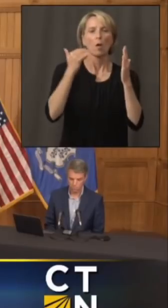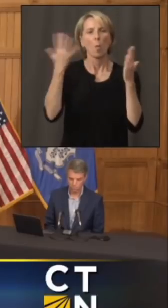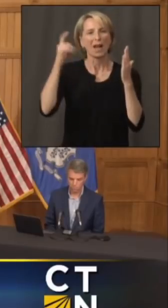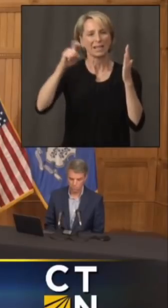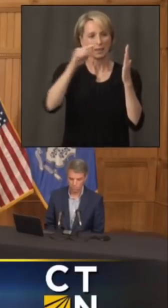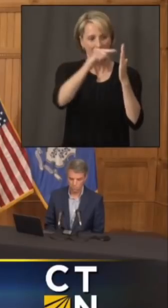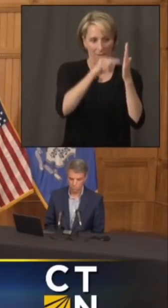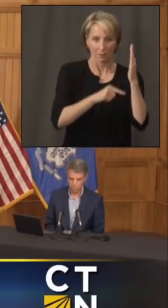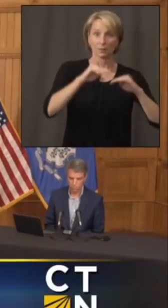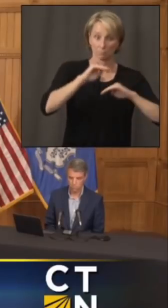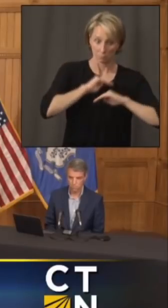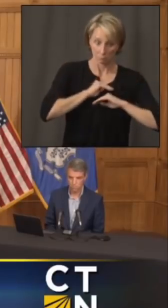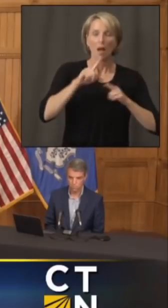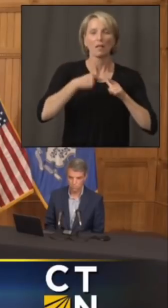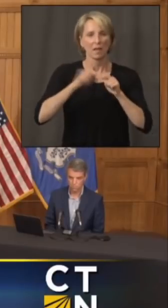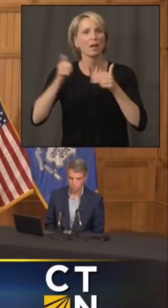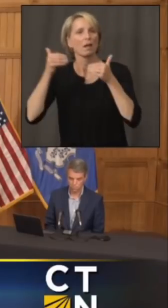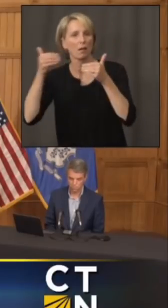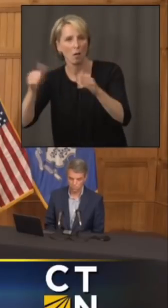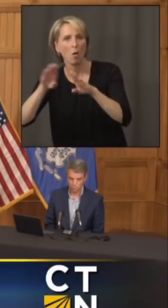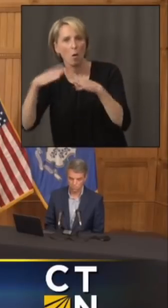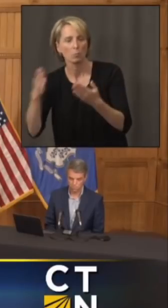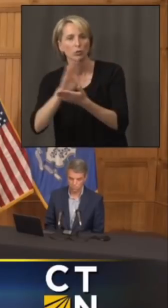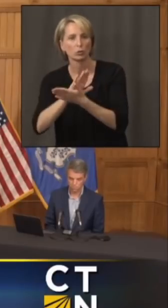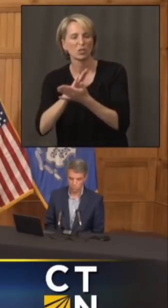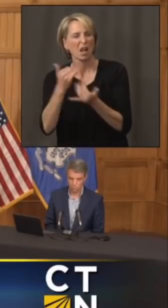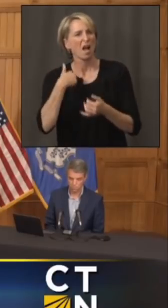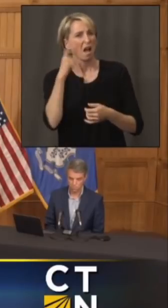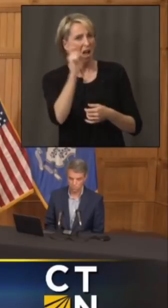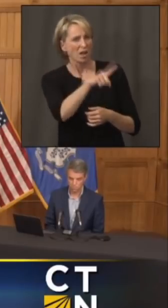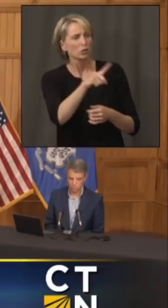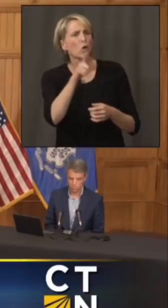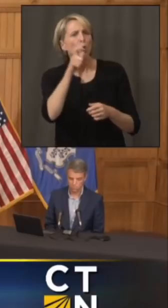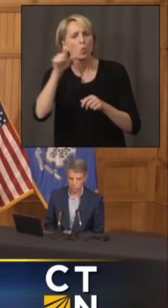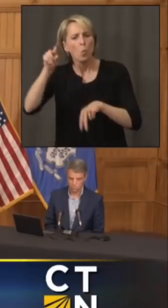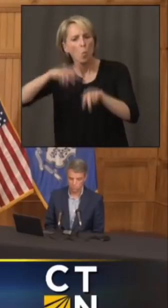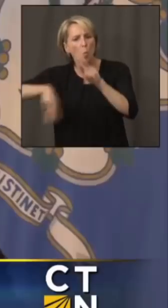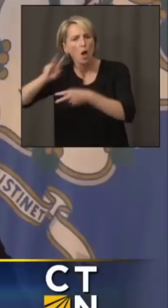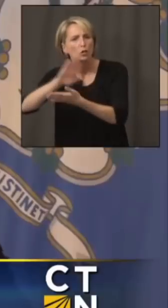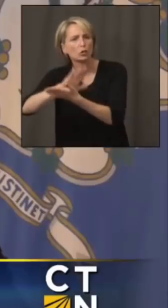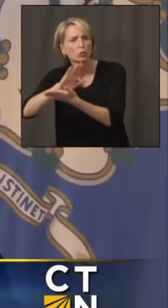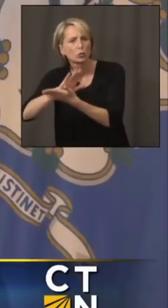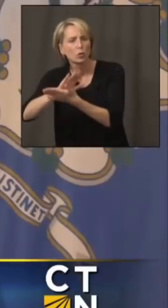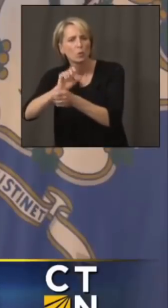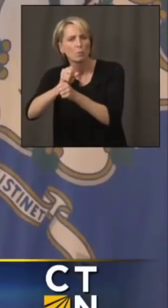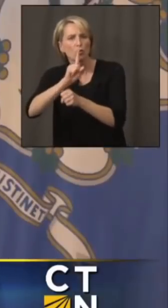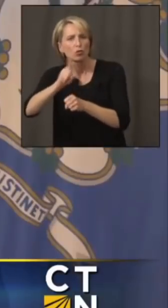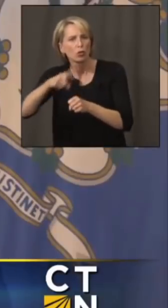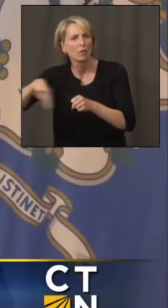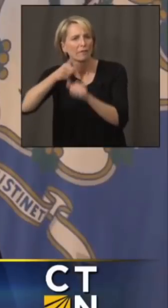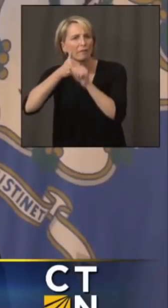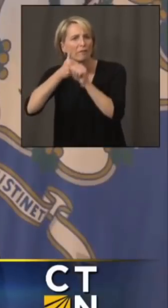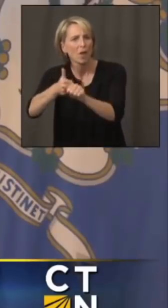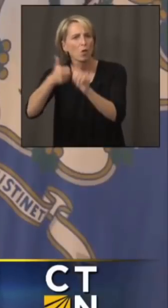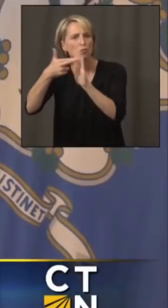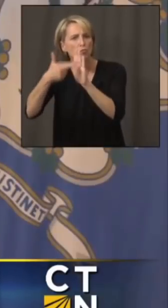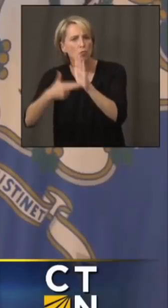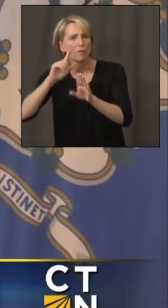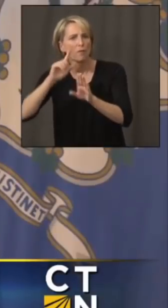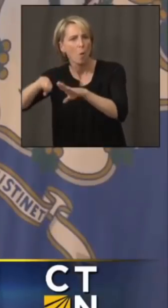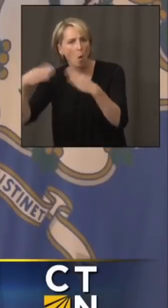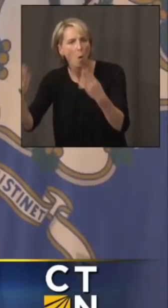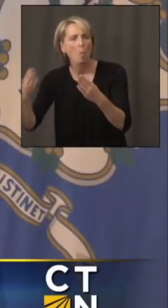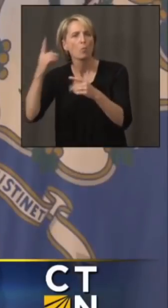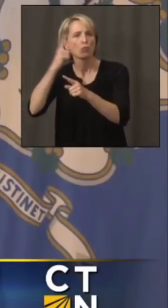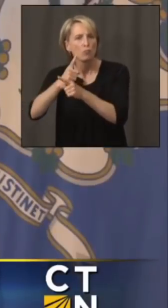these districts to make sure they are following proper protocols? Well, we'll definitely be checking back, Sue, to make sure they're